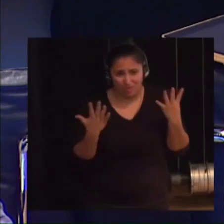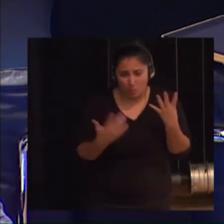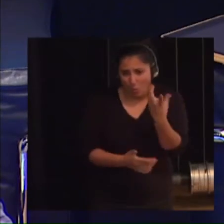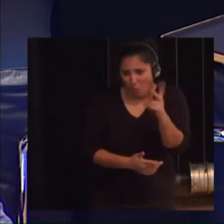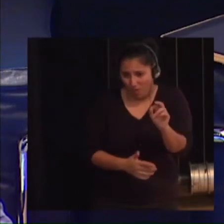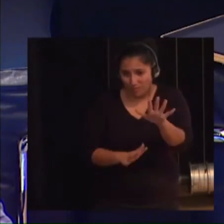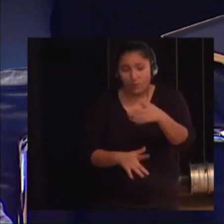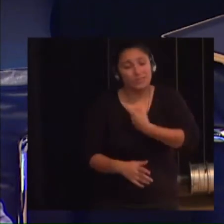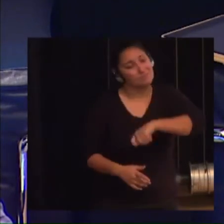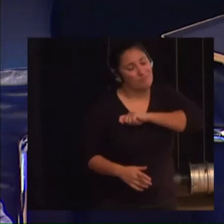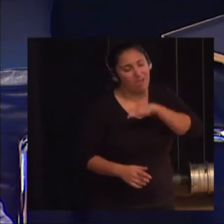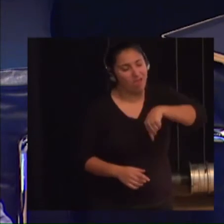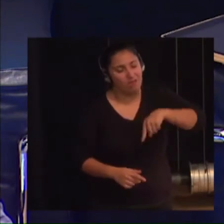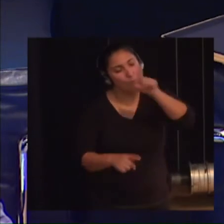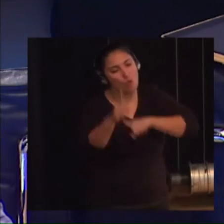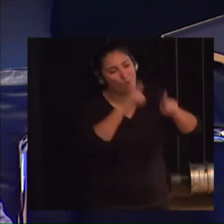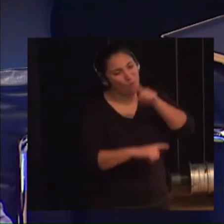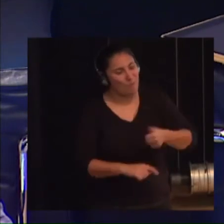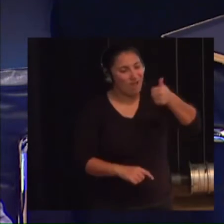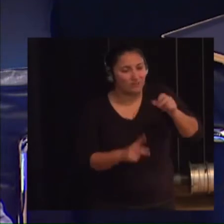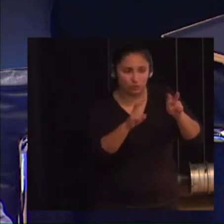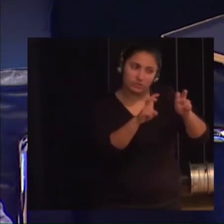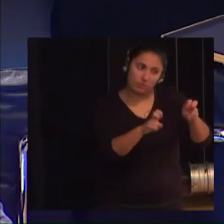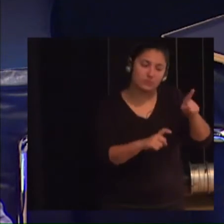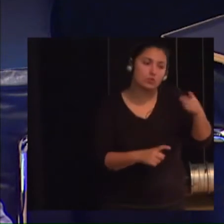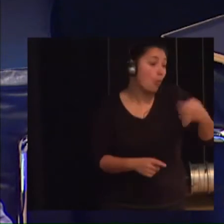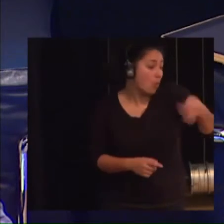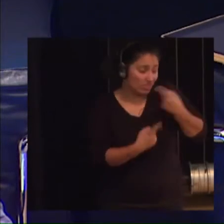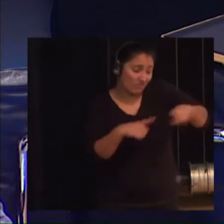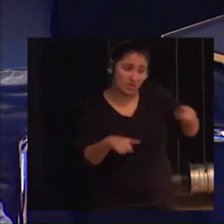So that's the only difference. But as probably